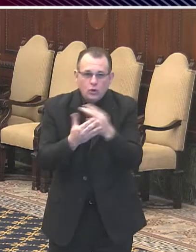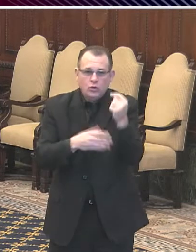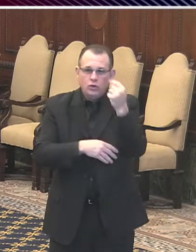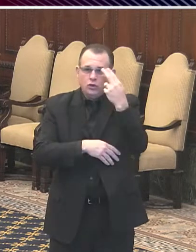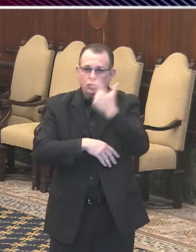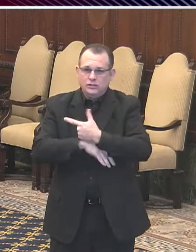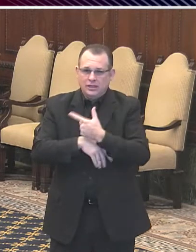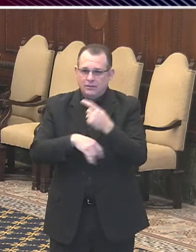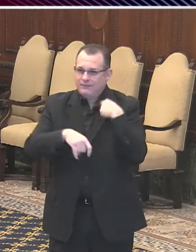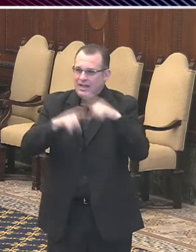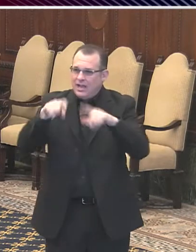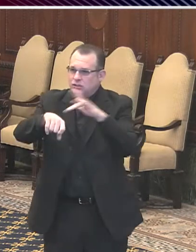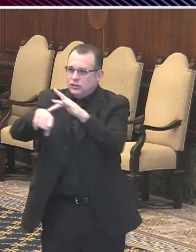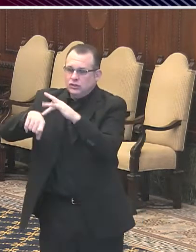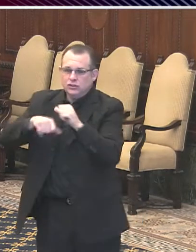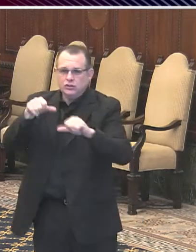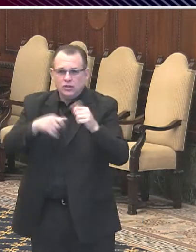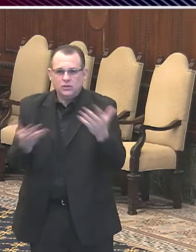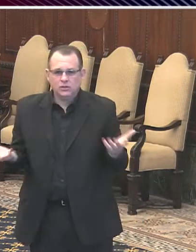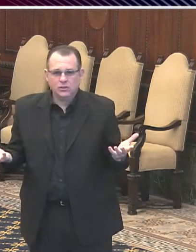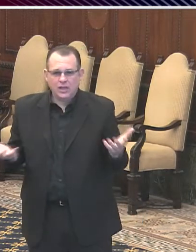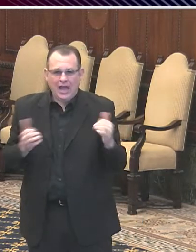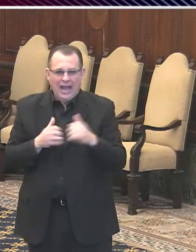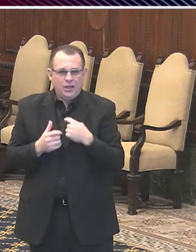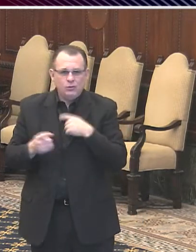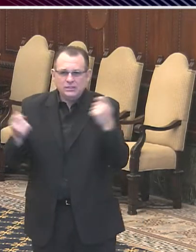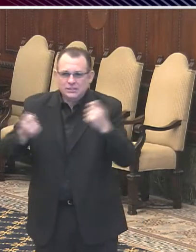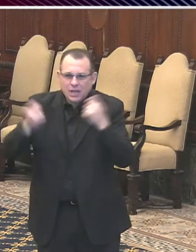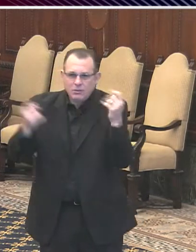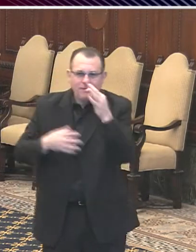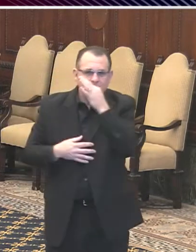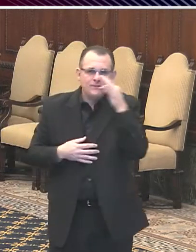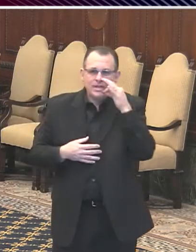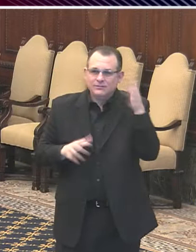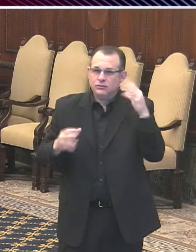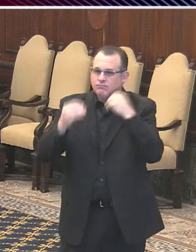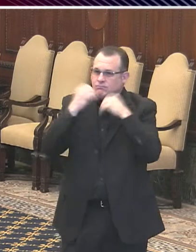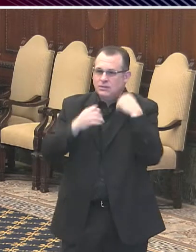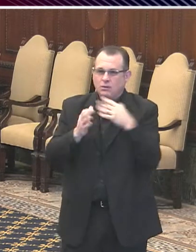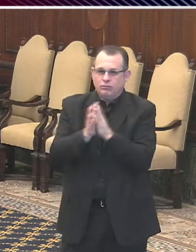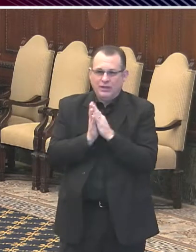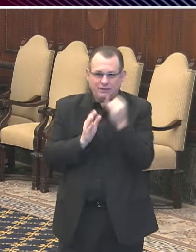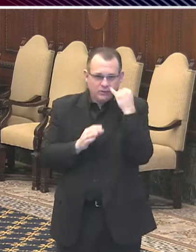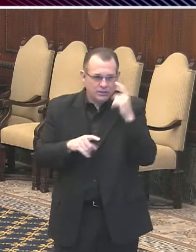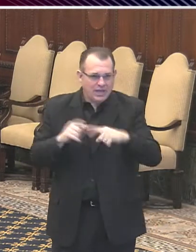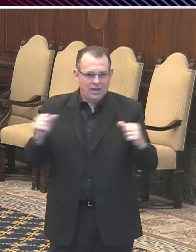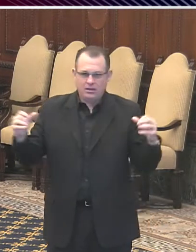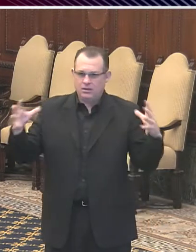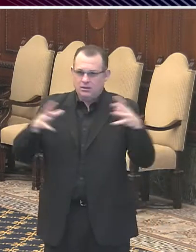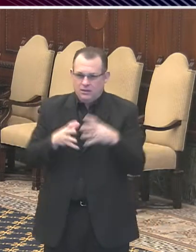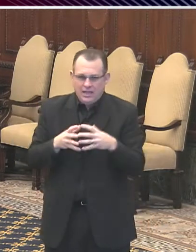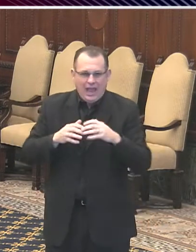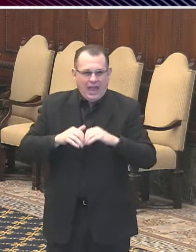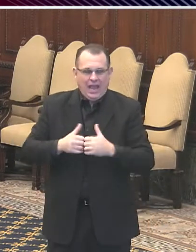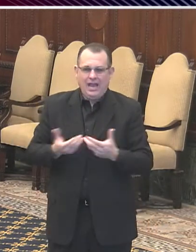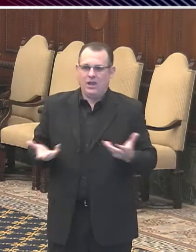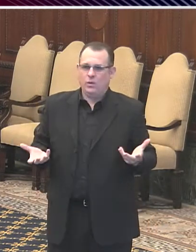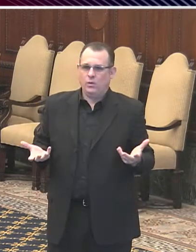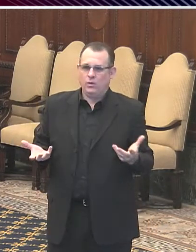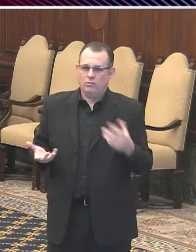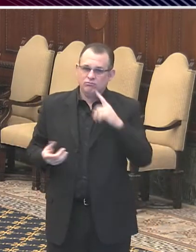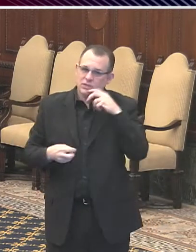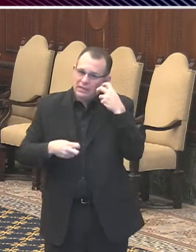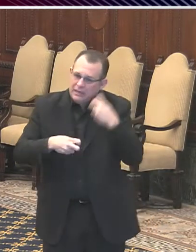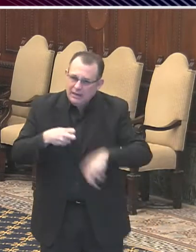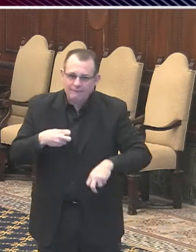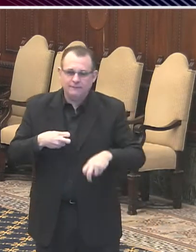the breaking of the fast with feasting and prayer if we can't gather for Eid? It is difficult indeed to